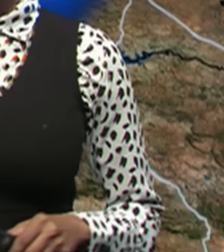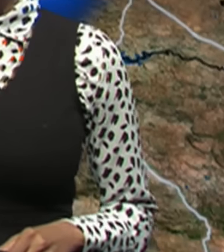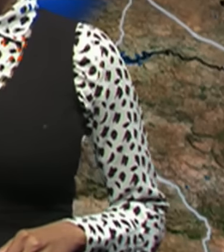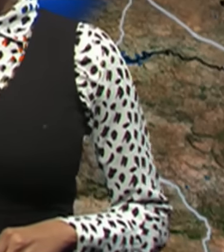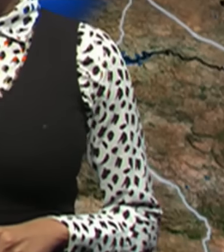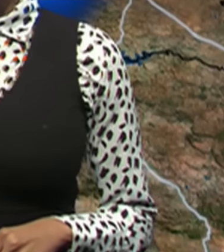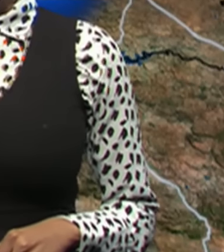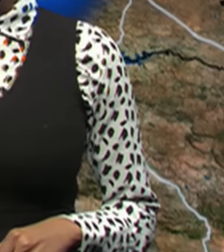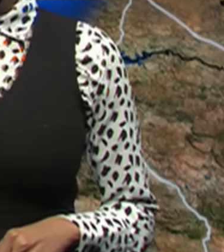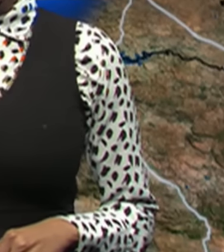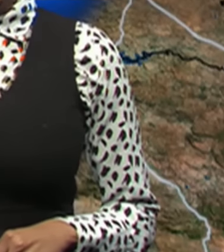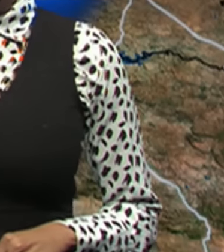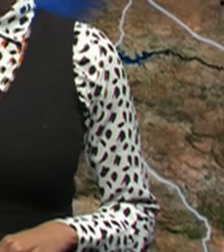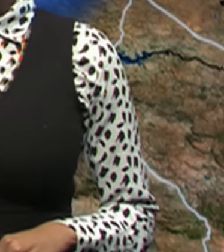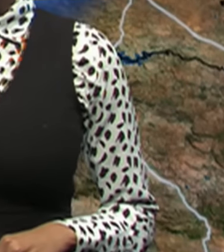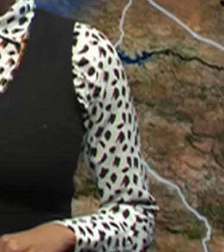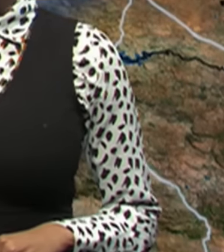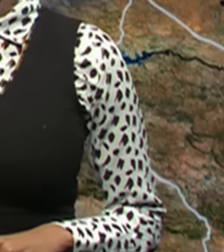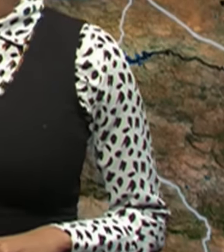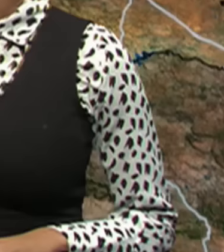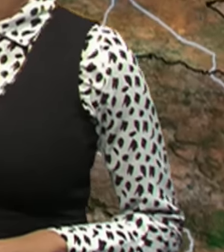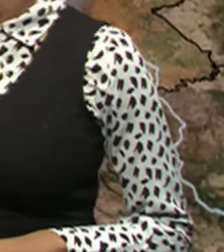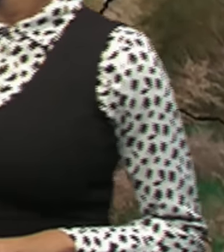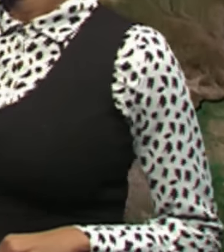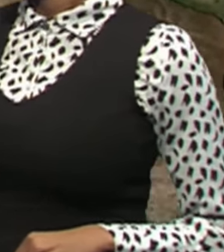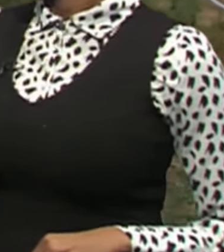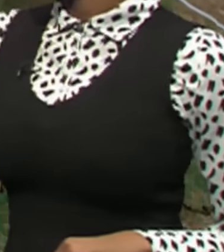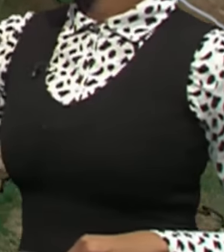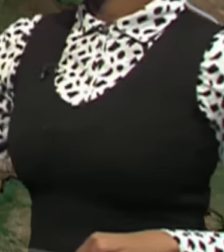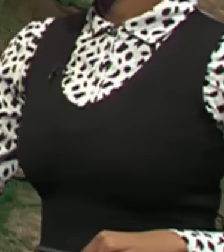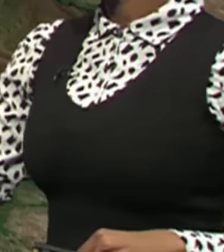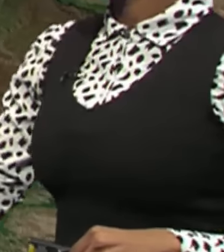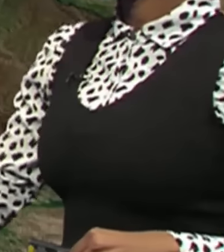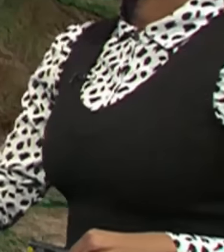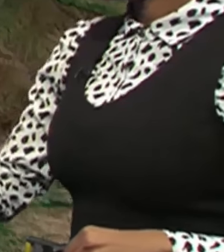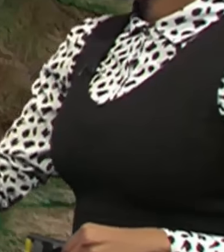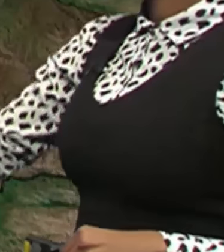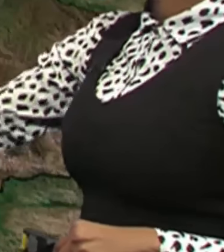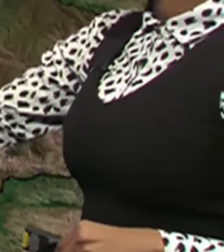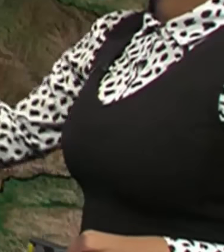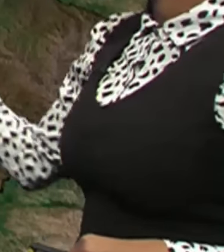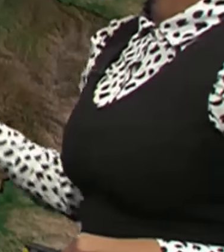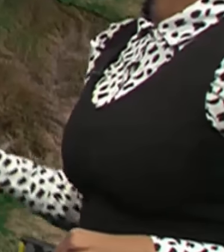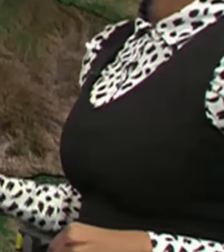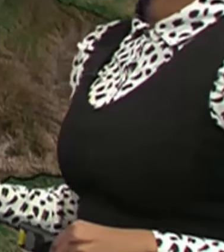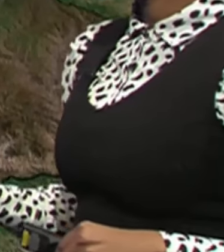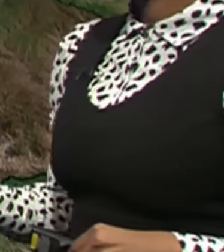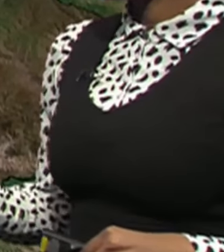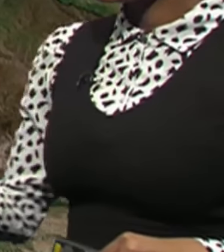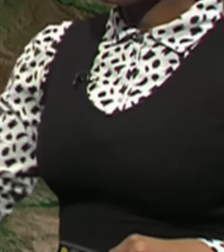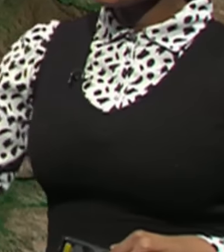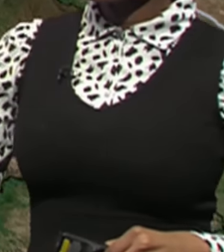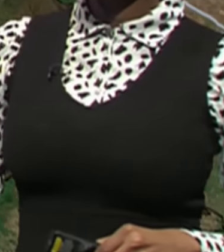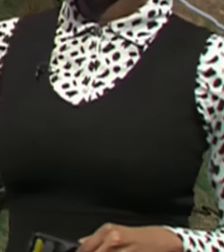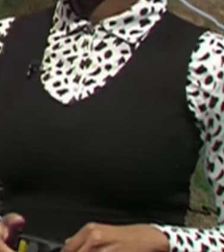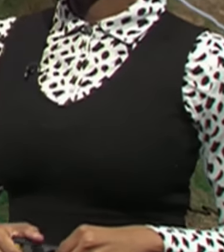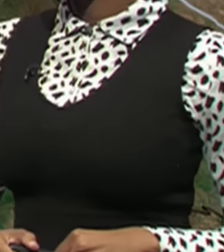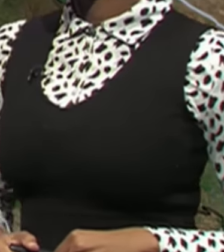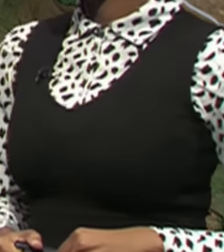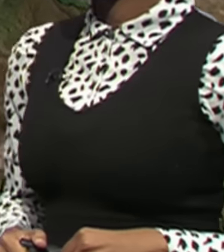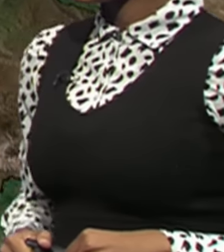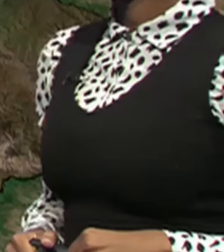o tseneletseng ka digata di le 38 mo Thapameng lebela province ya Free State le teng mo provinceng go lebega go itekanetse Wepener